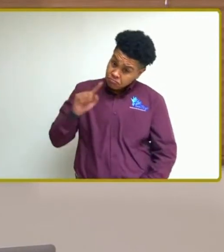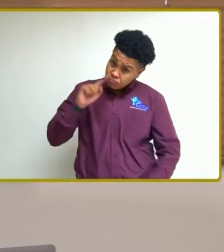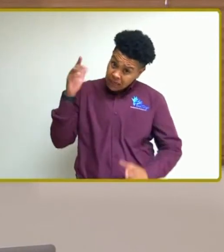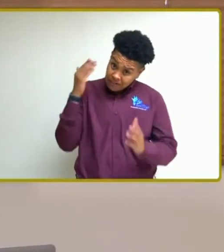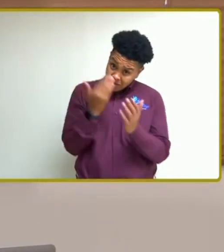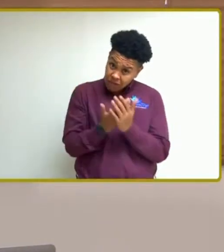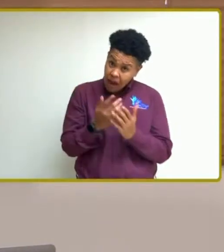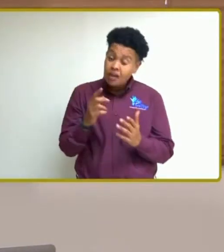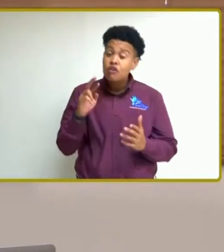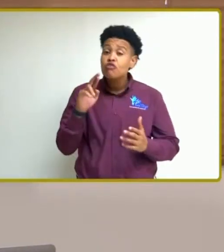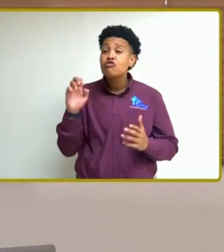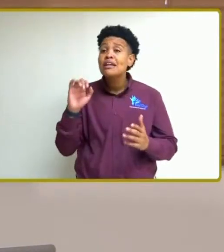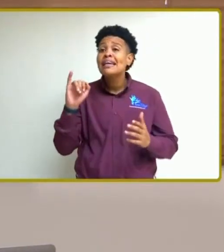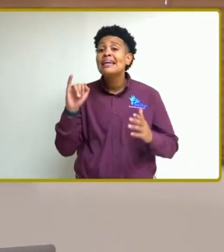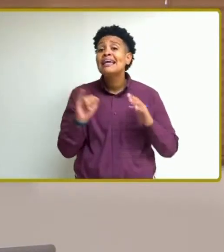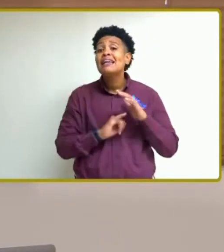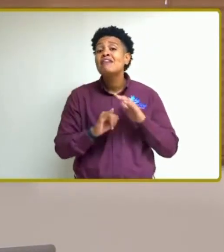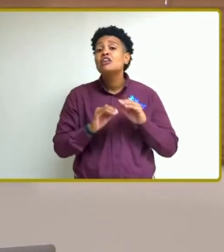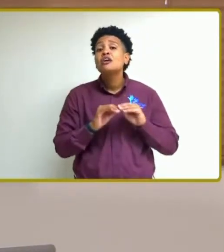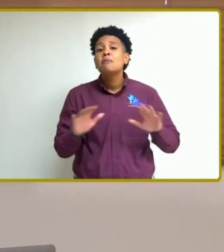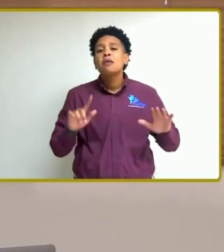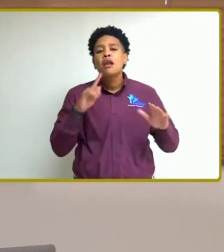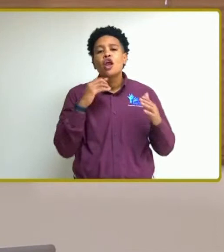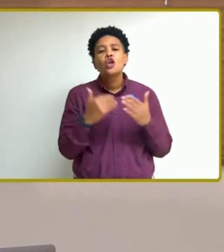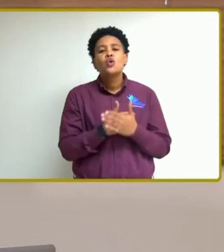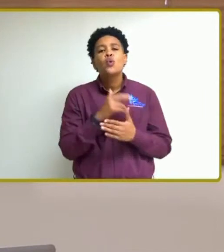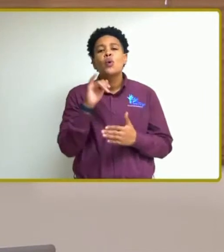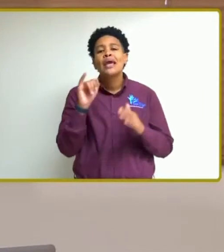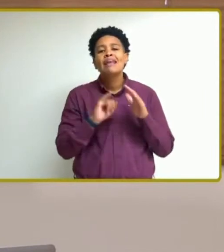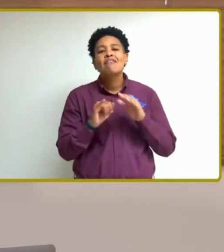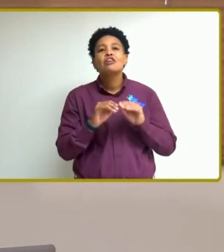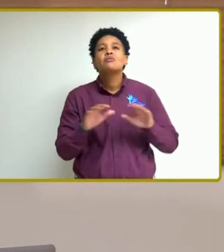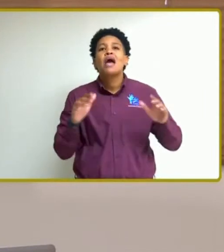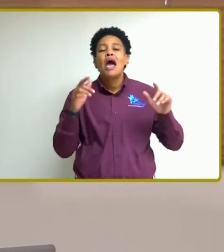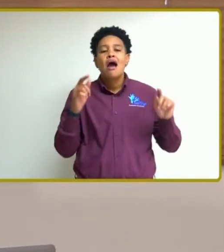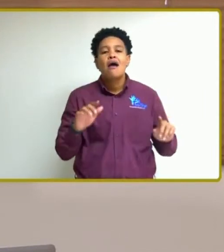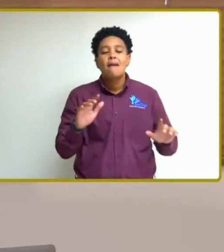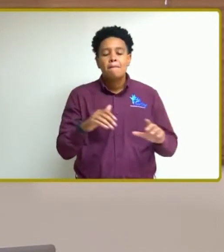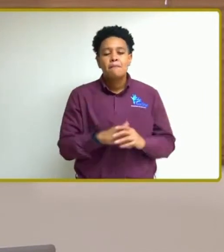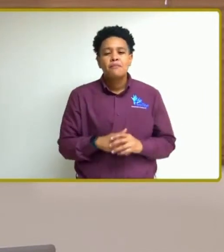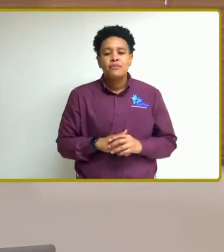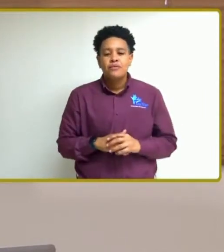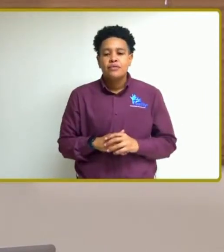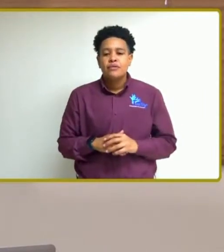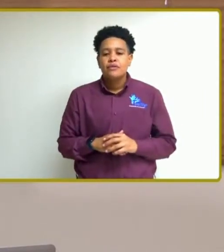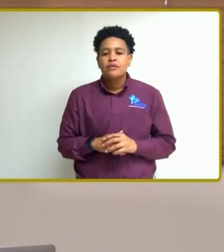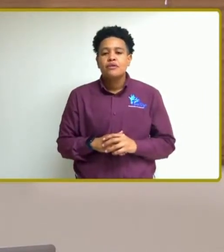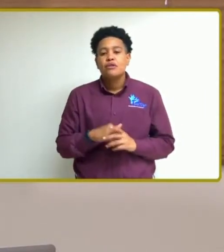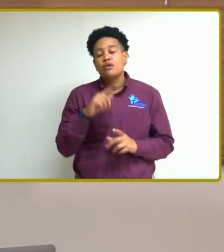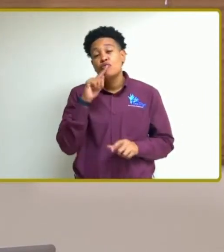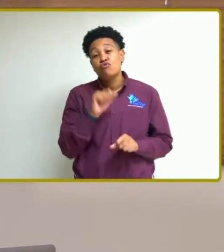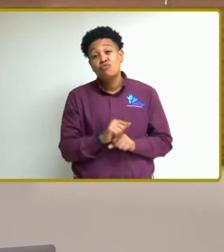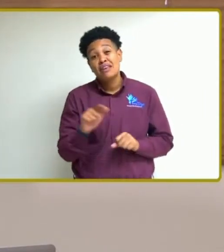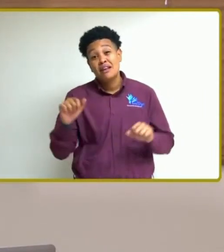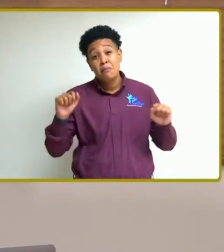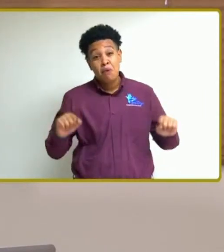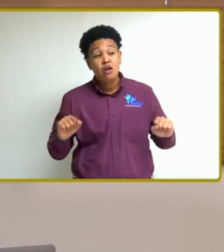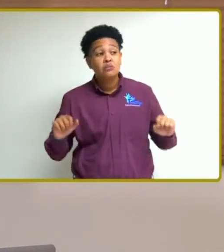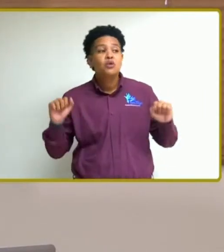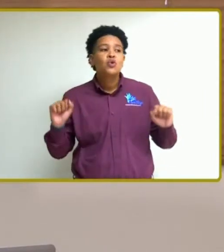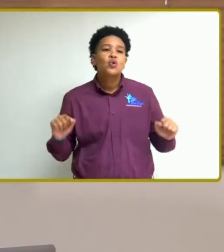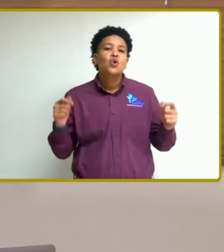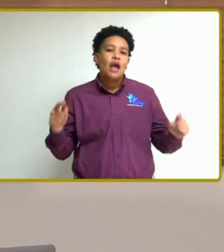fact reinfections, new infections rather, there are possibilities that it could